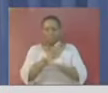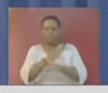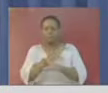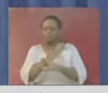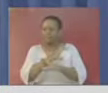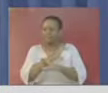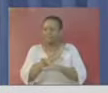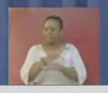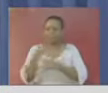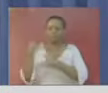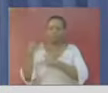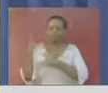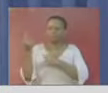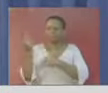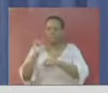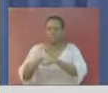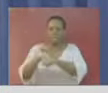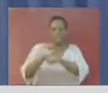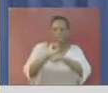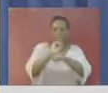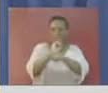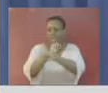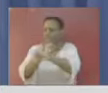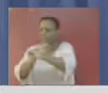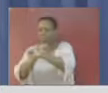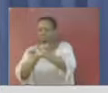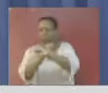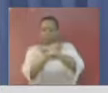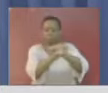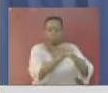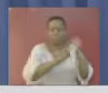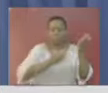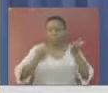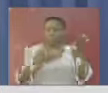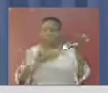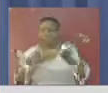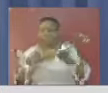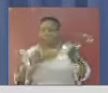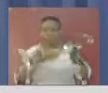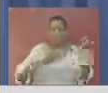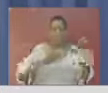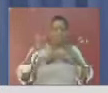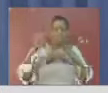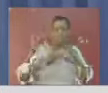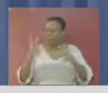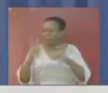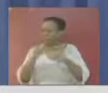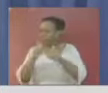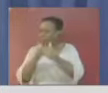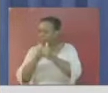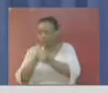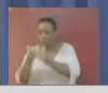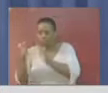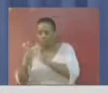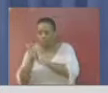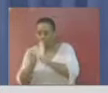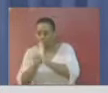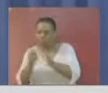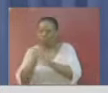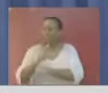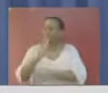to maintain and to enforce the regulations. But honestly, it comes down to each person's personal decision to be